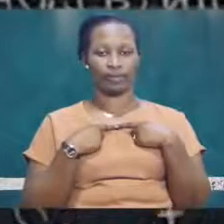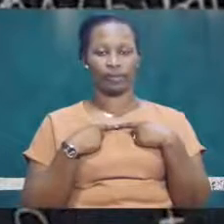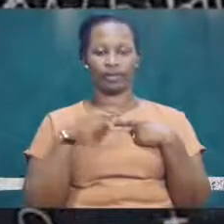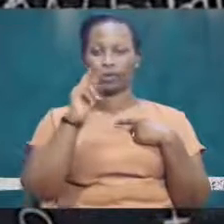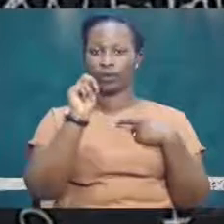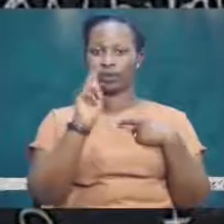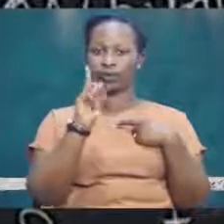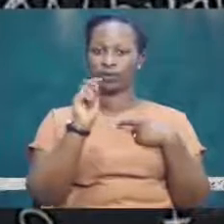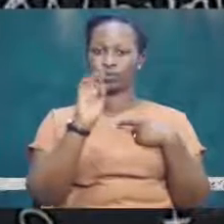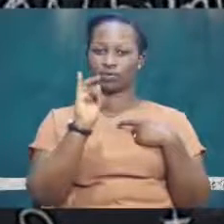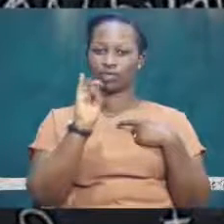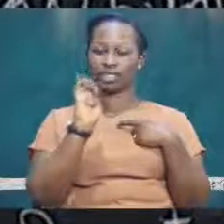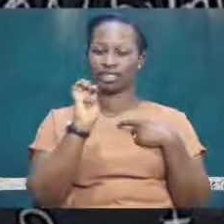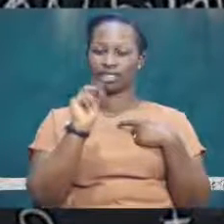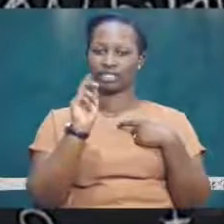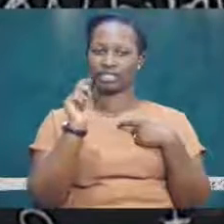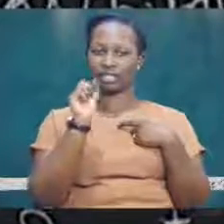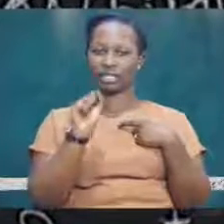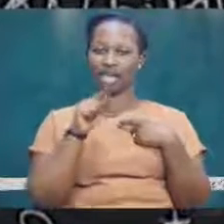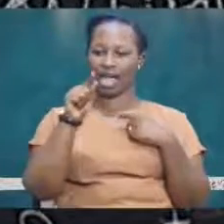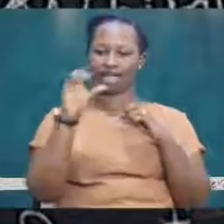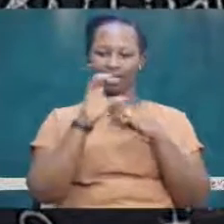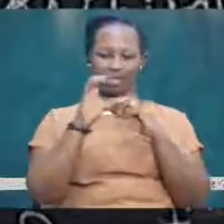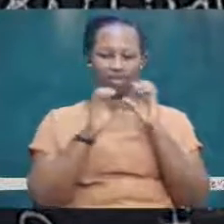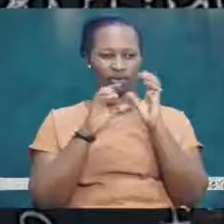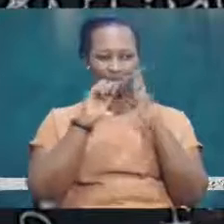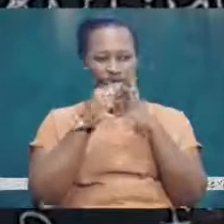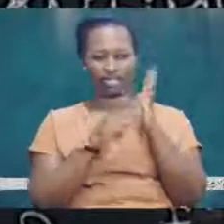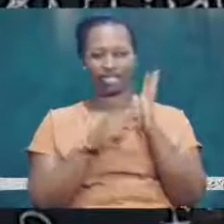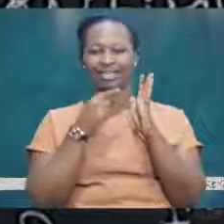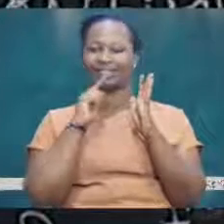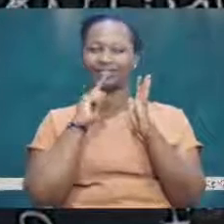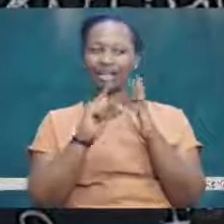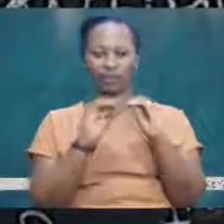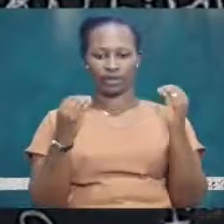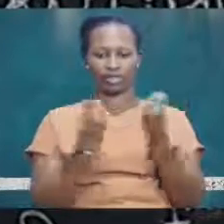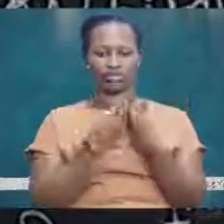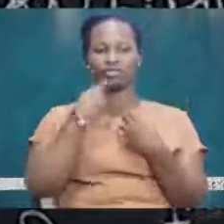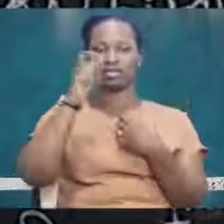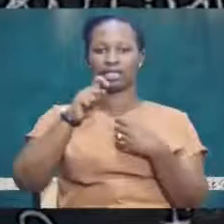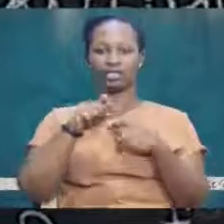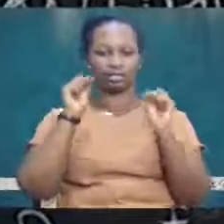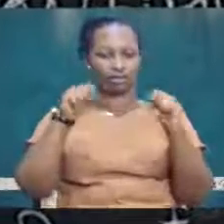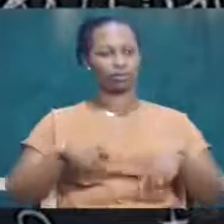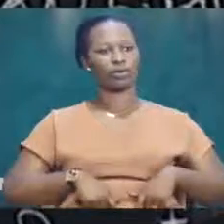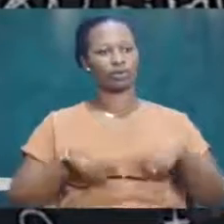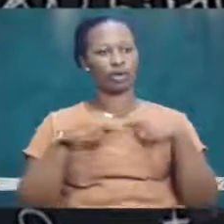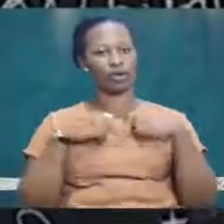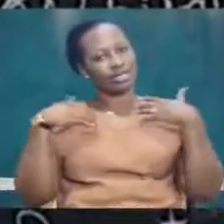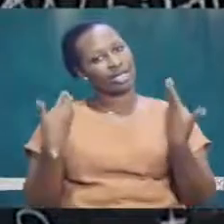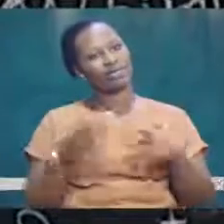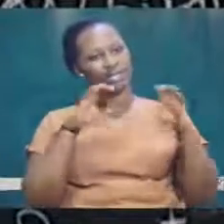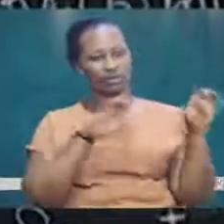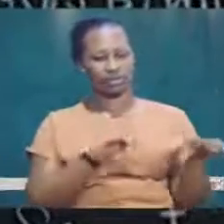Nutrients are chemical substances that organisms need in order to live or to